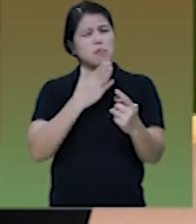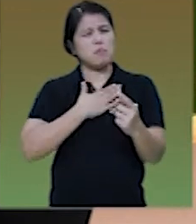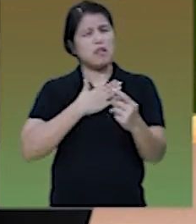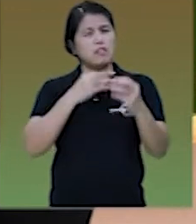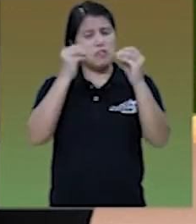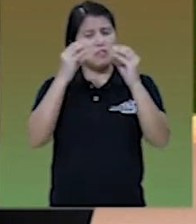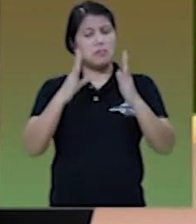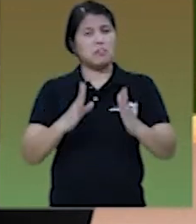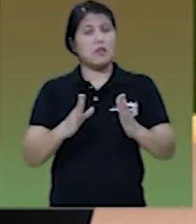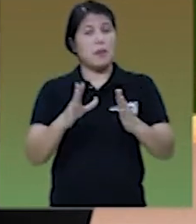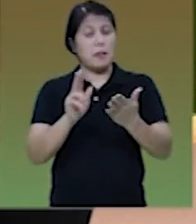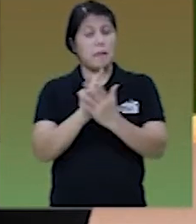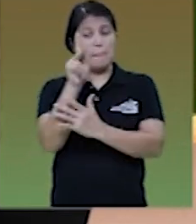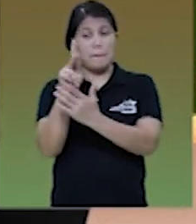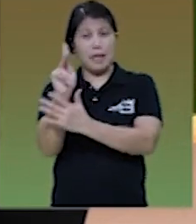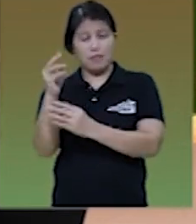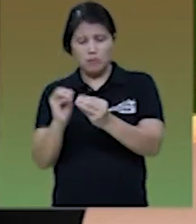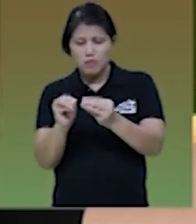planting?